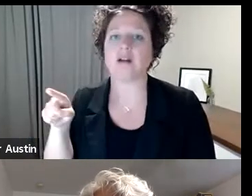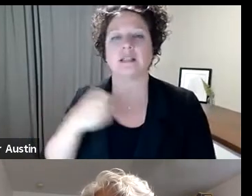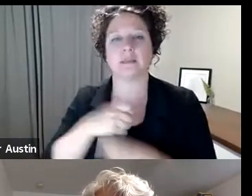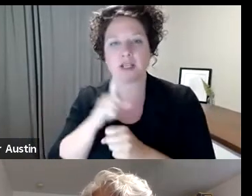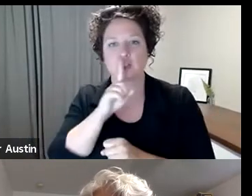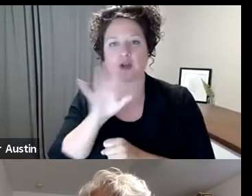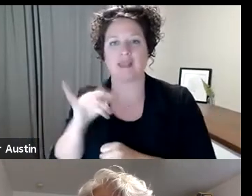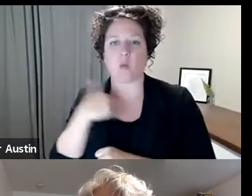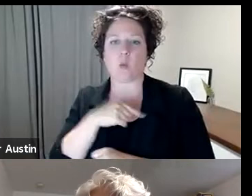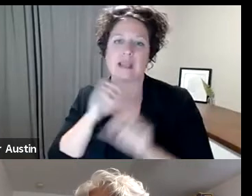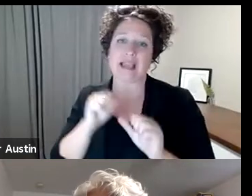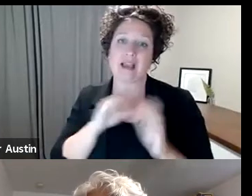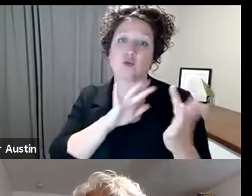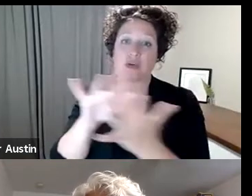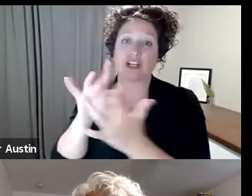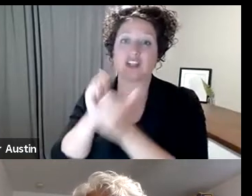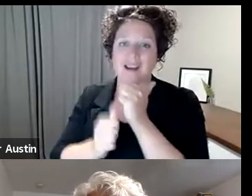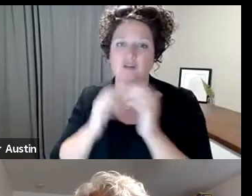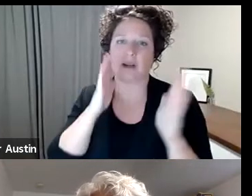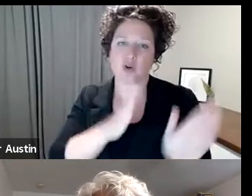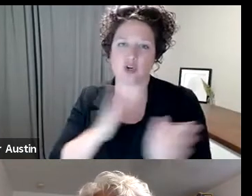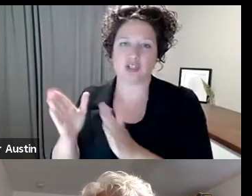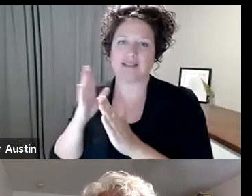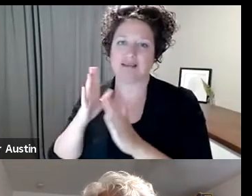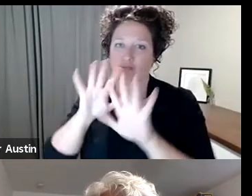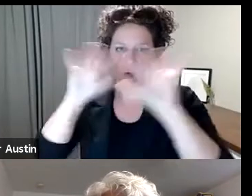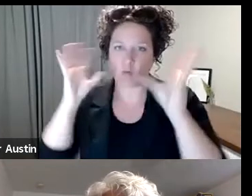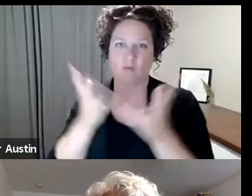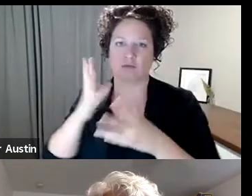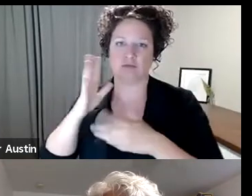to reach every person in every corner of this country.